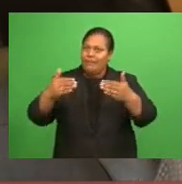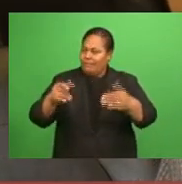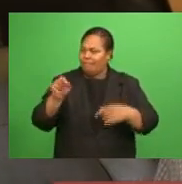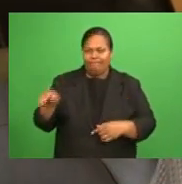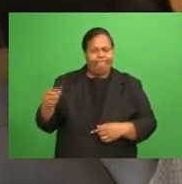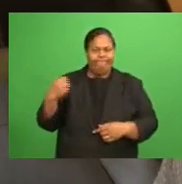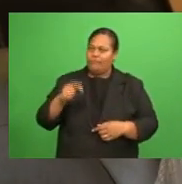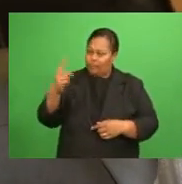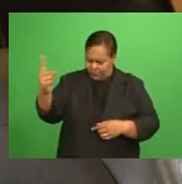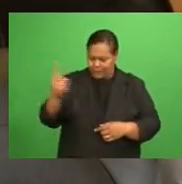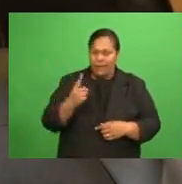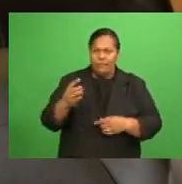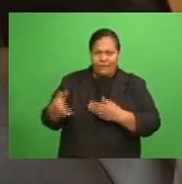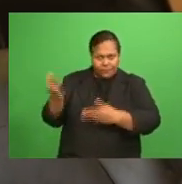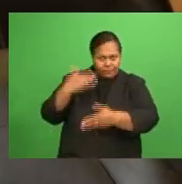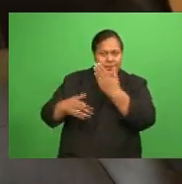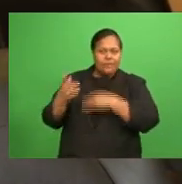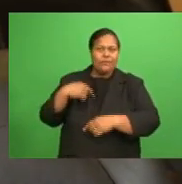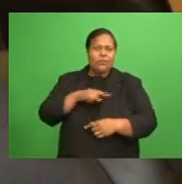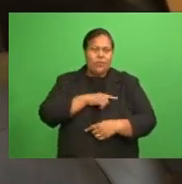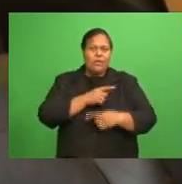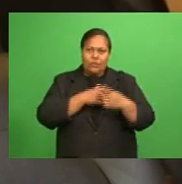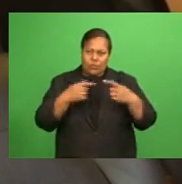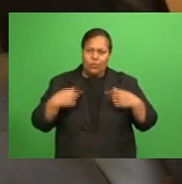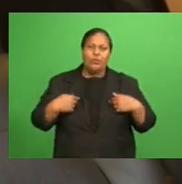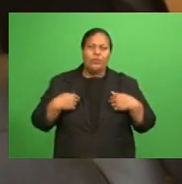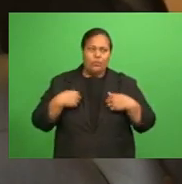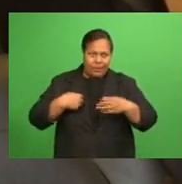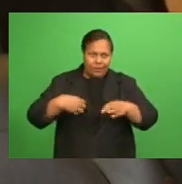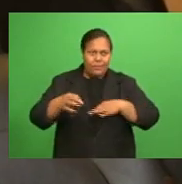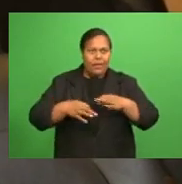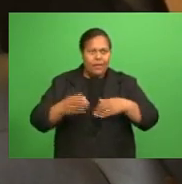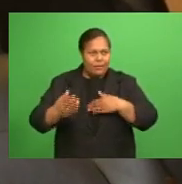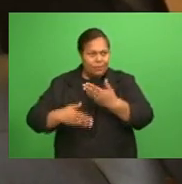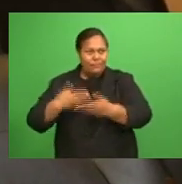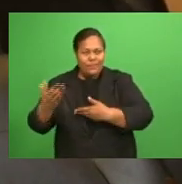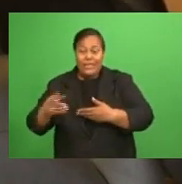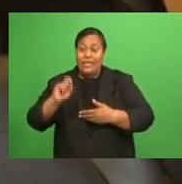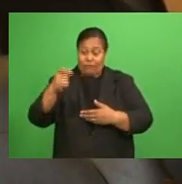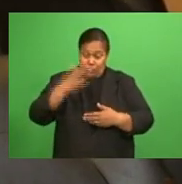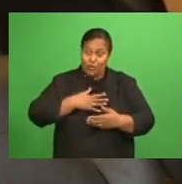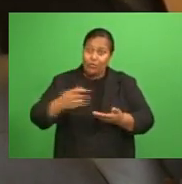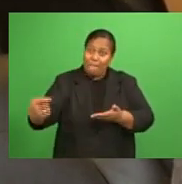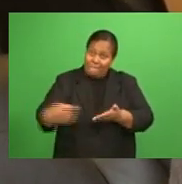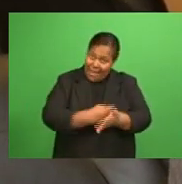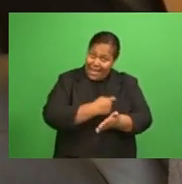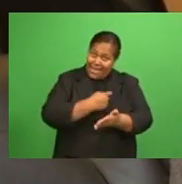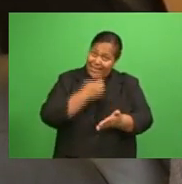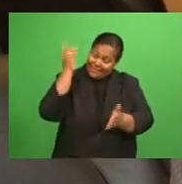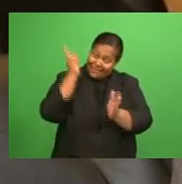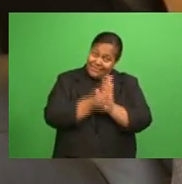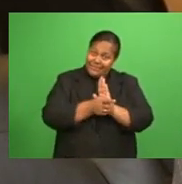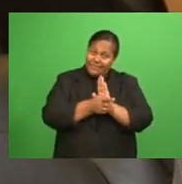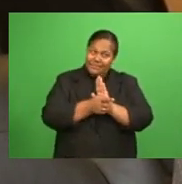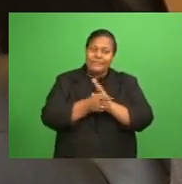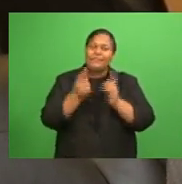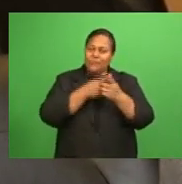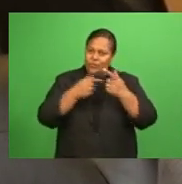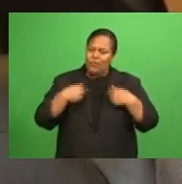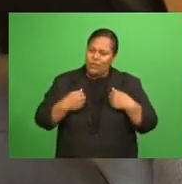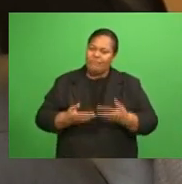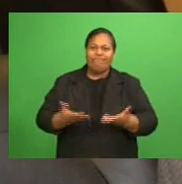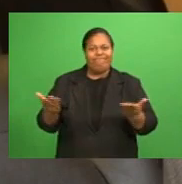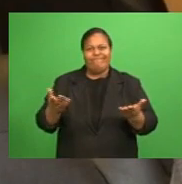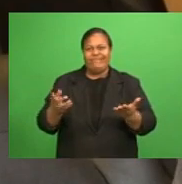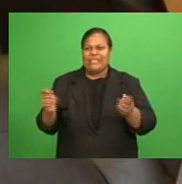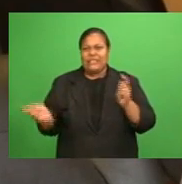come to FNPF, and then we'll work out a 12-month arrangements. You've got to buy something upfront. You get a relief on the penalty,